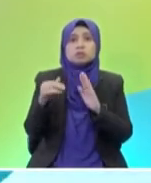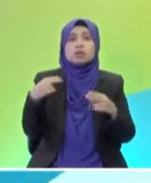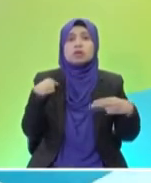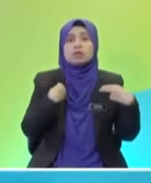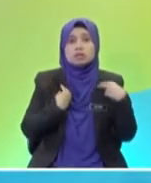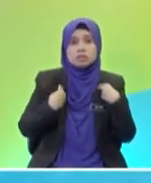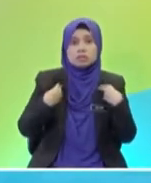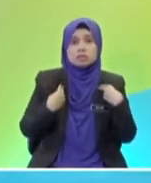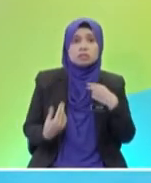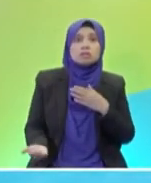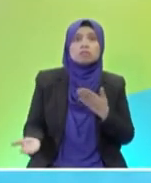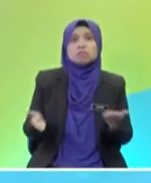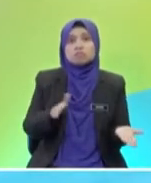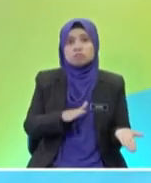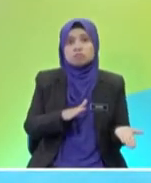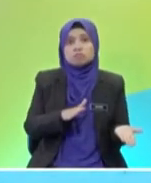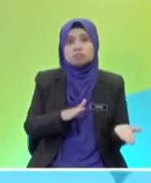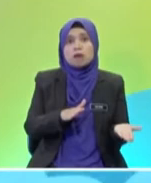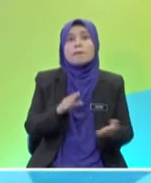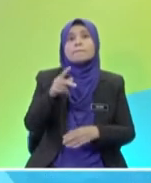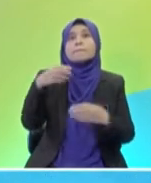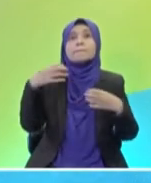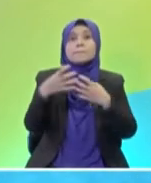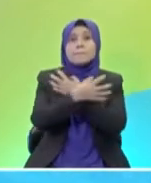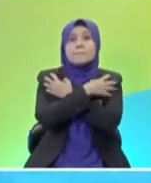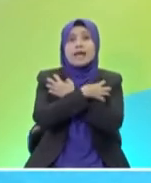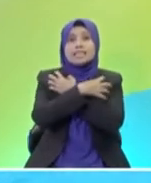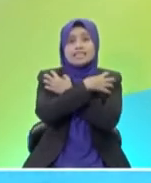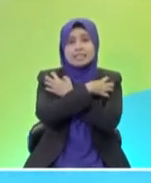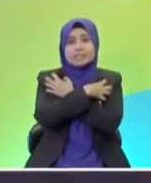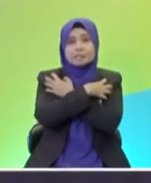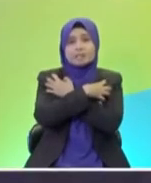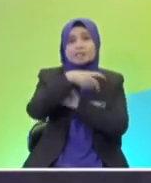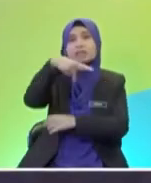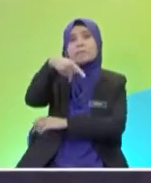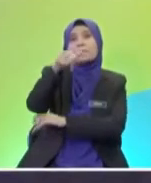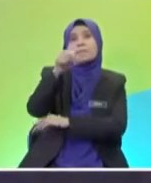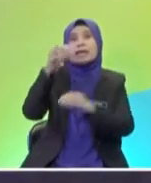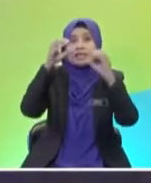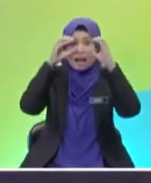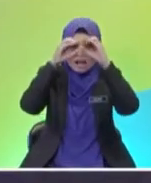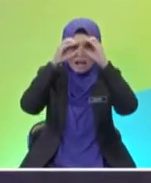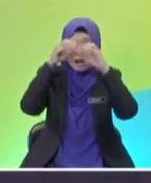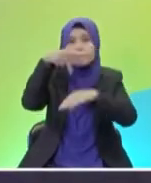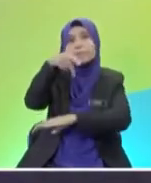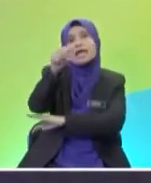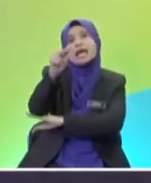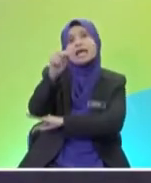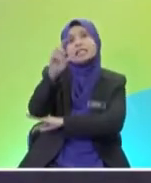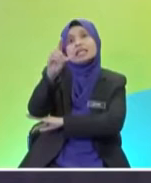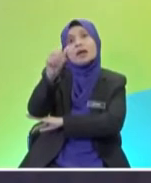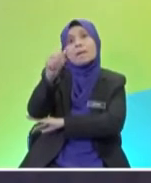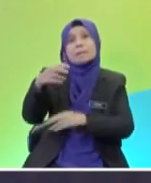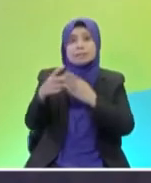that are facing the threat of extinction is panda. Panda. That's panda. Good. Okay. Yes, correct answer. Well done. Okay,